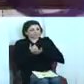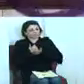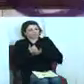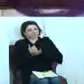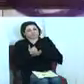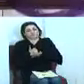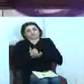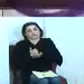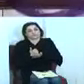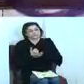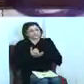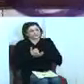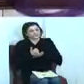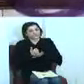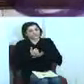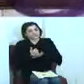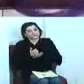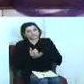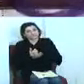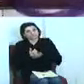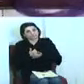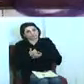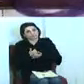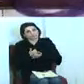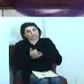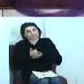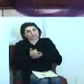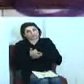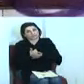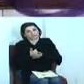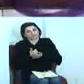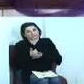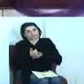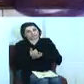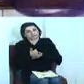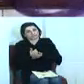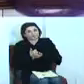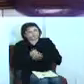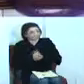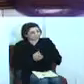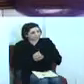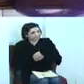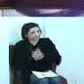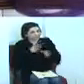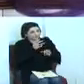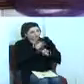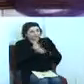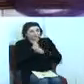To the sea.